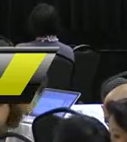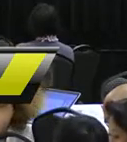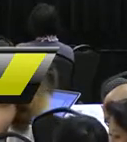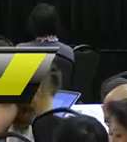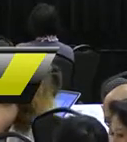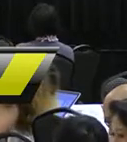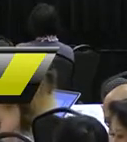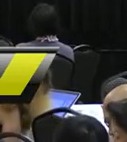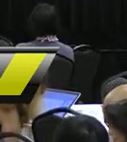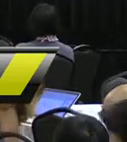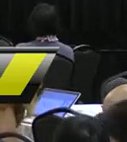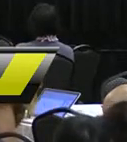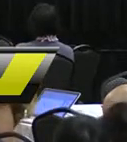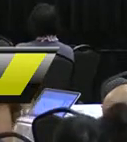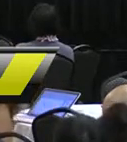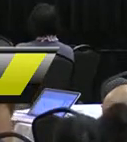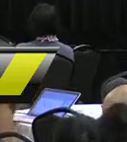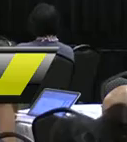You're good.